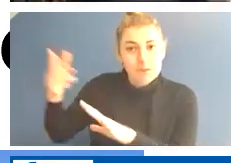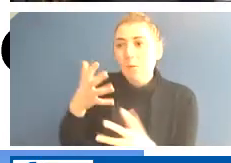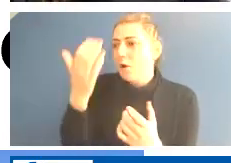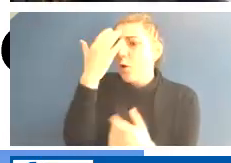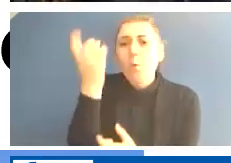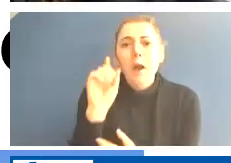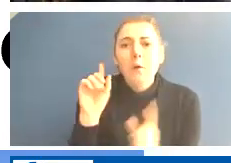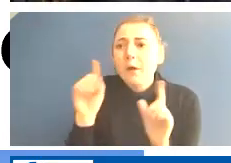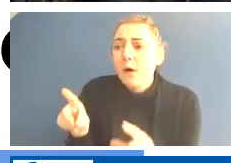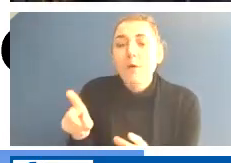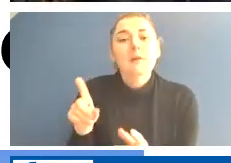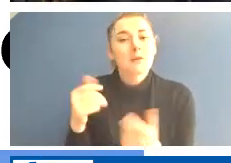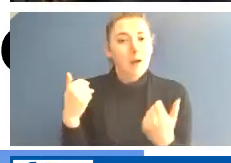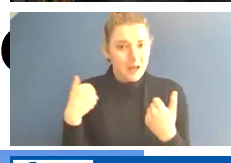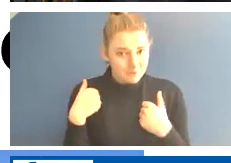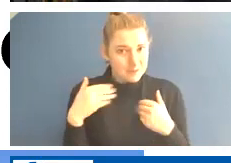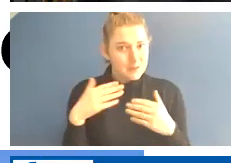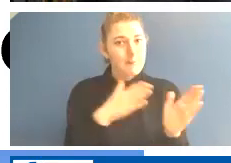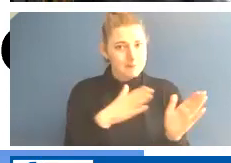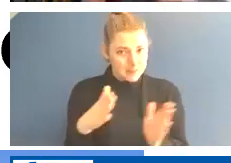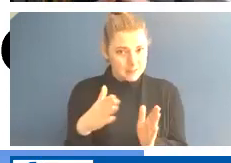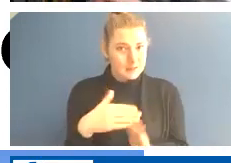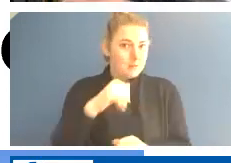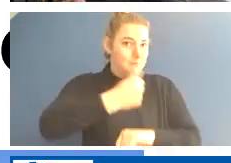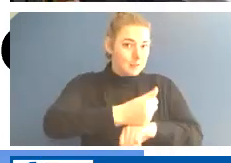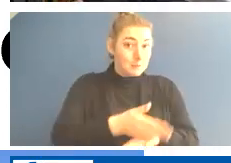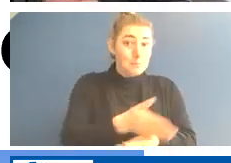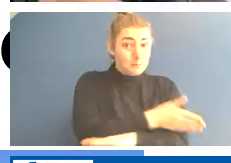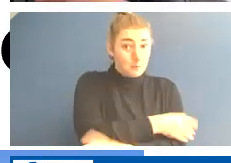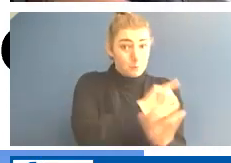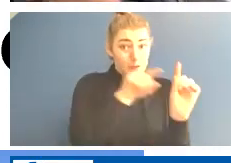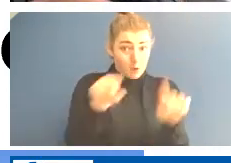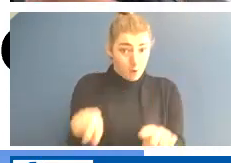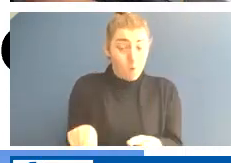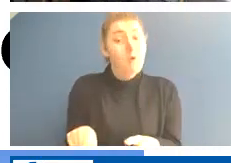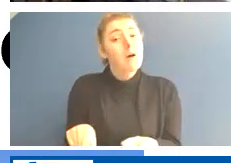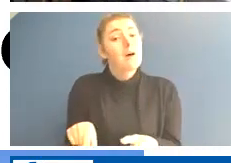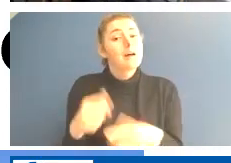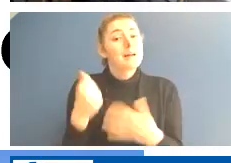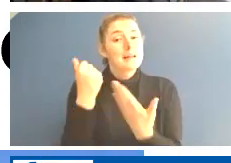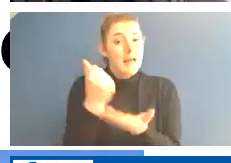etc. Having a plan to fall back on, like I said, can be the difference between